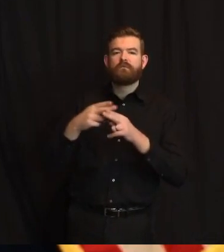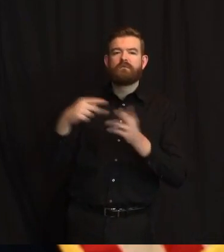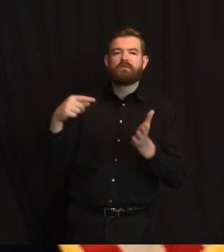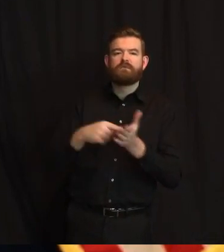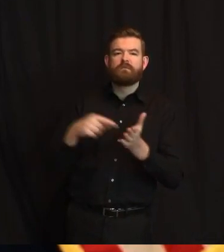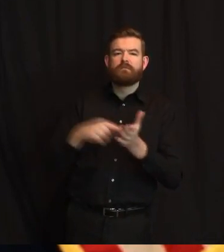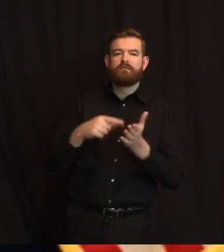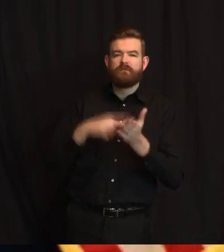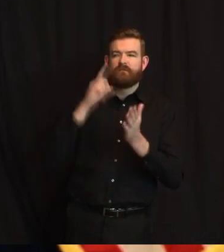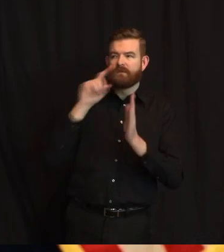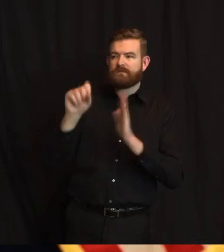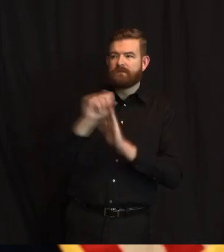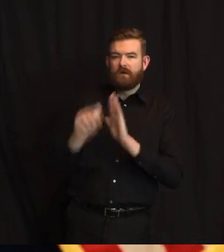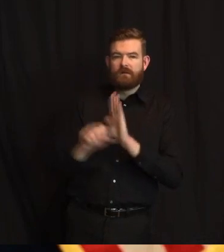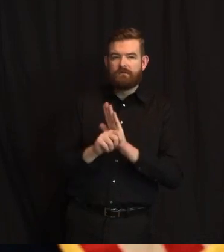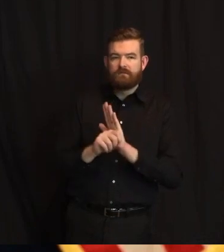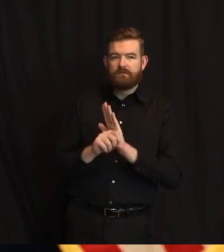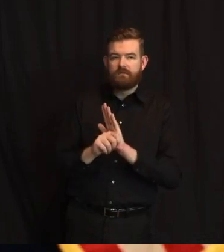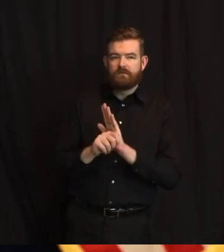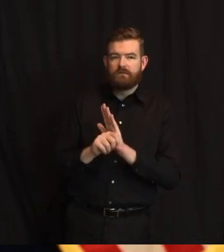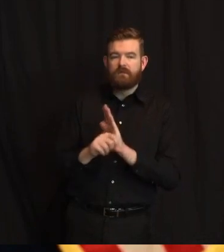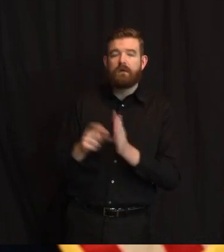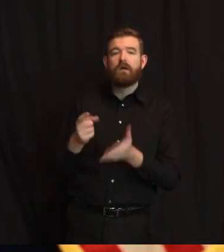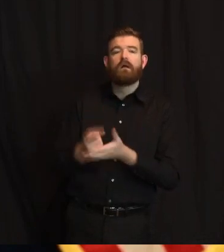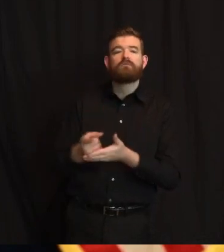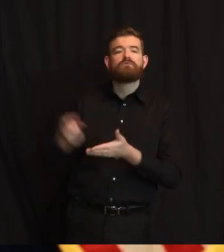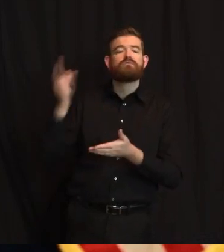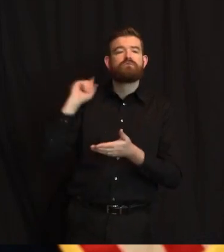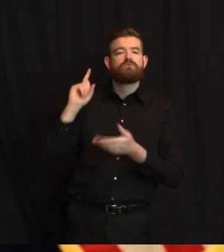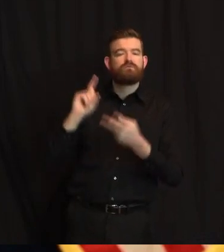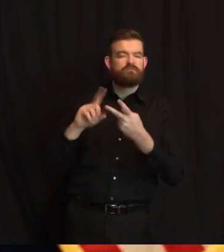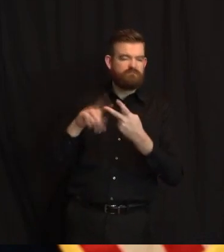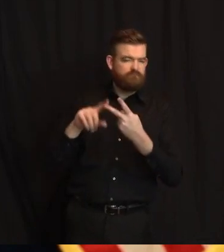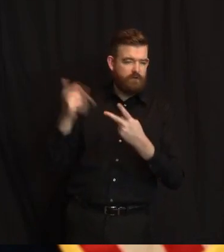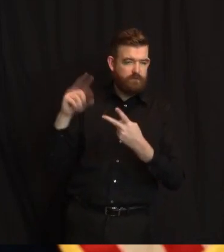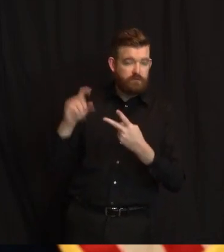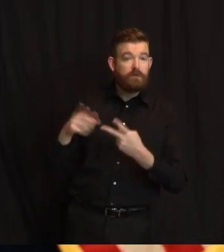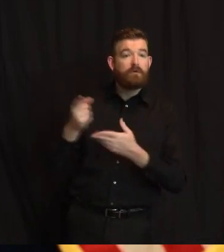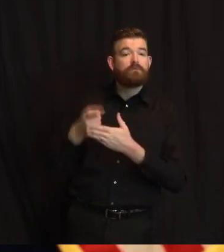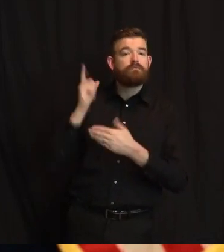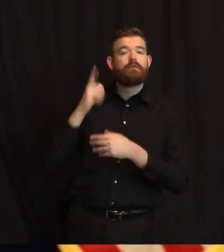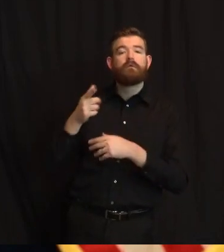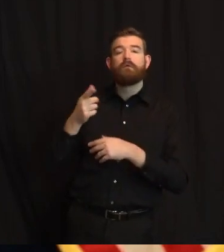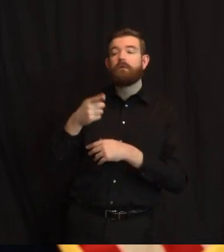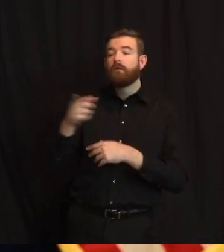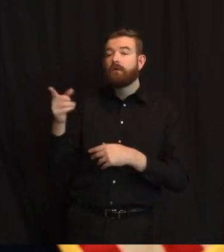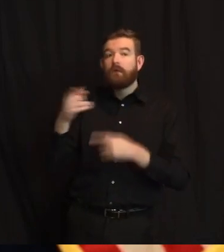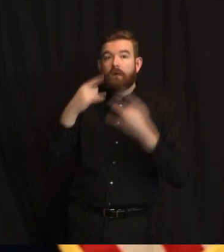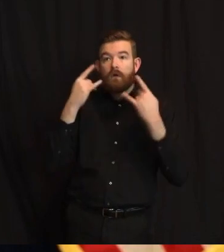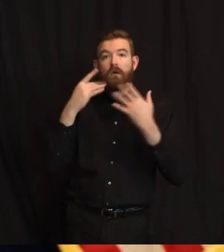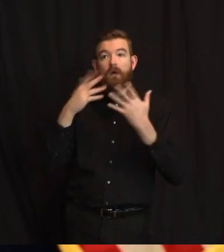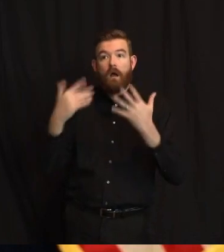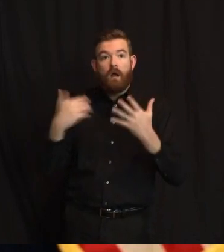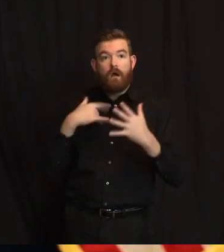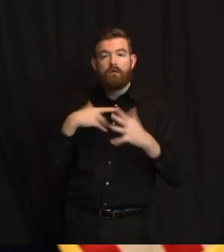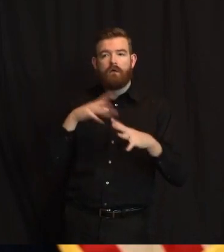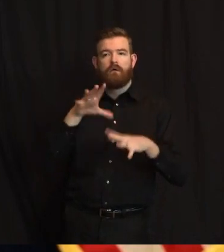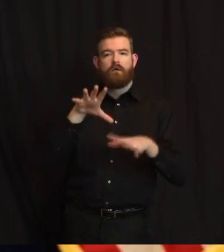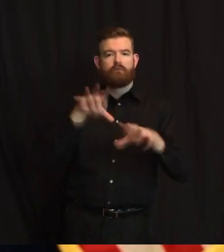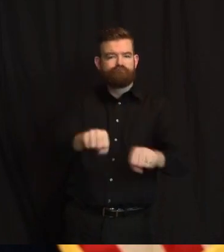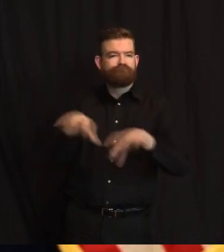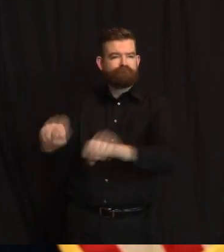confiscate PPE, ventilators, and other medical supplies. Has that been utilized, and if so, where? And then two quick questions on state collaboration. Have